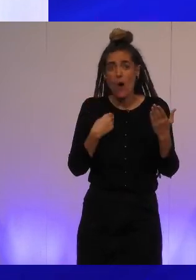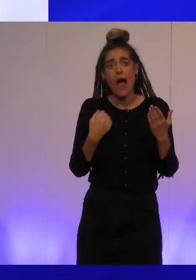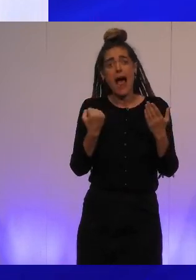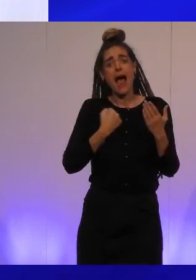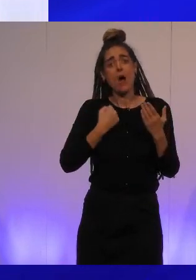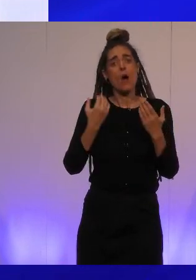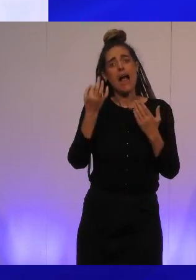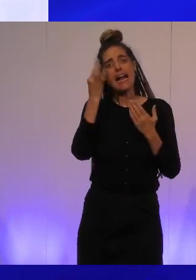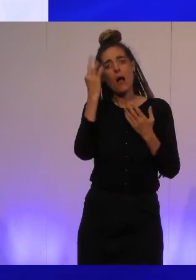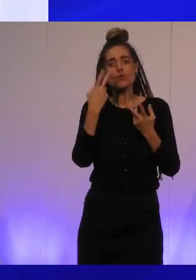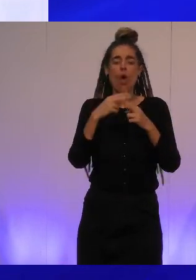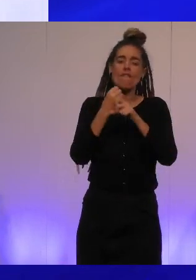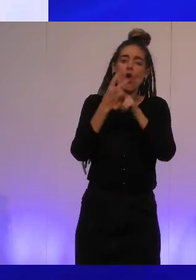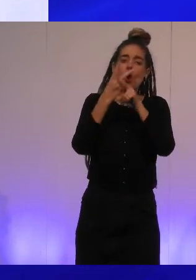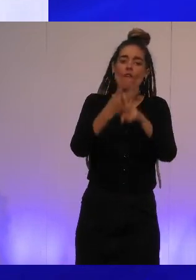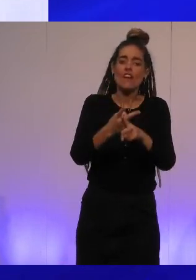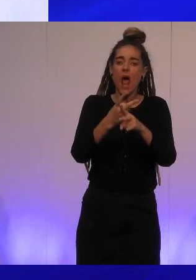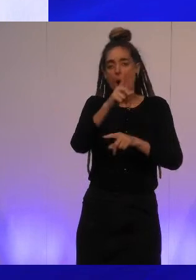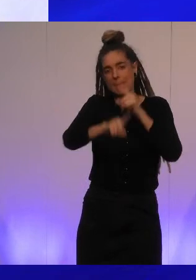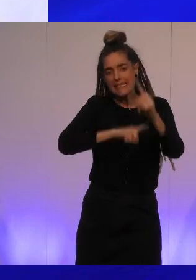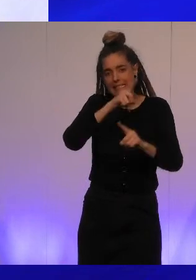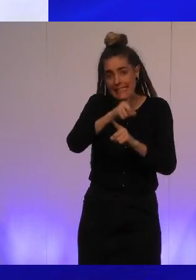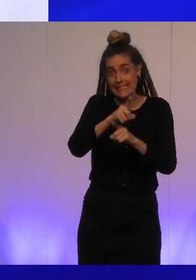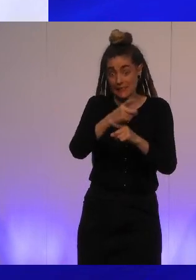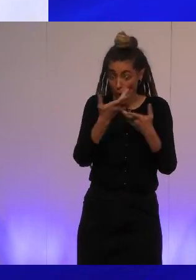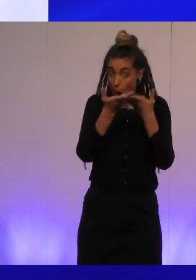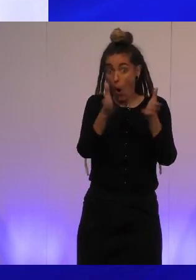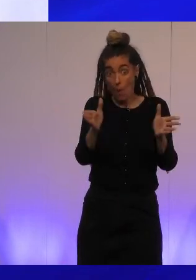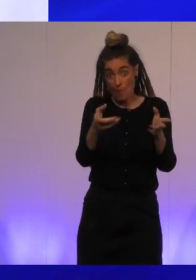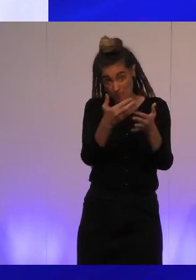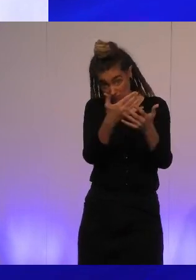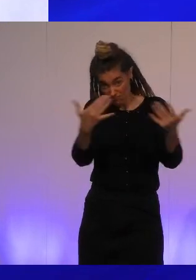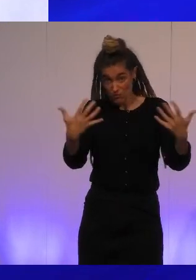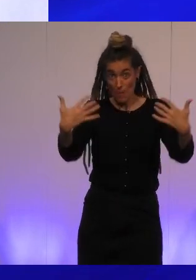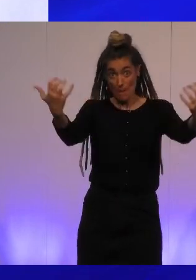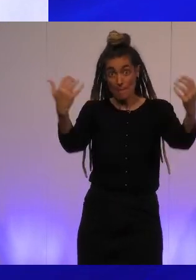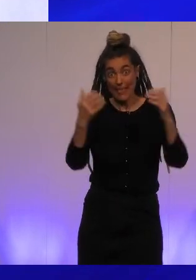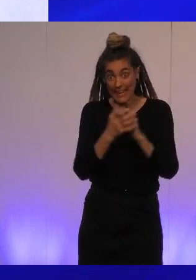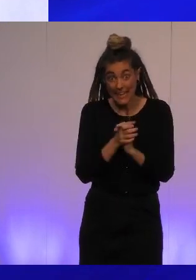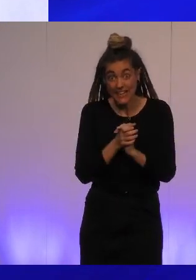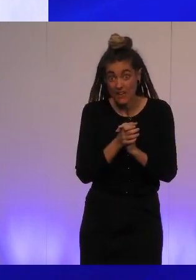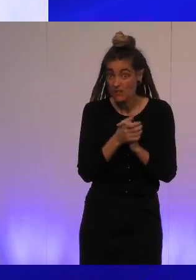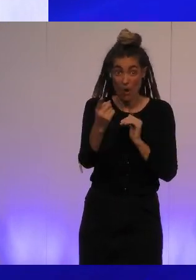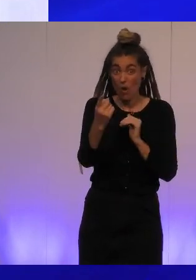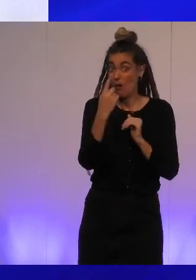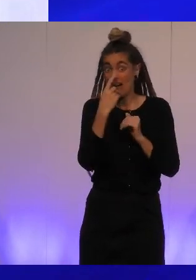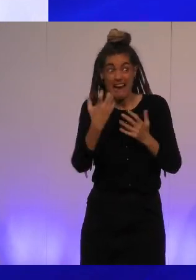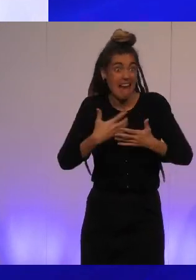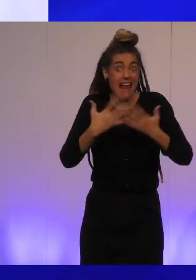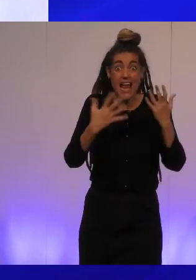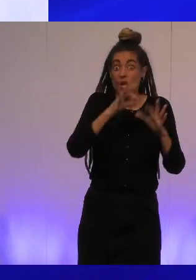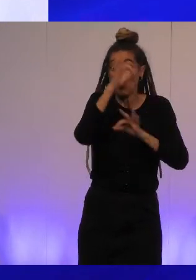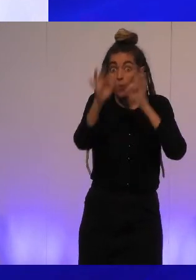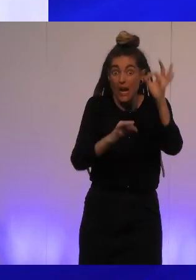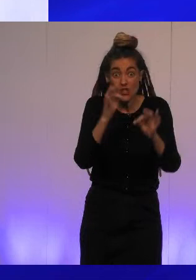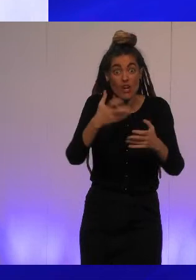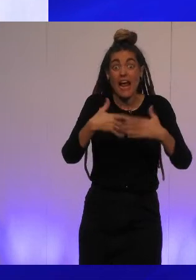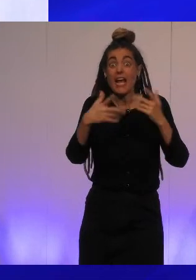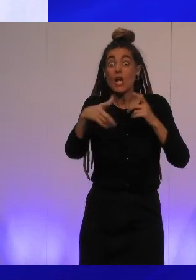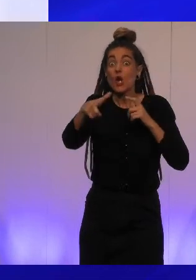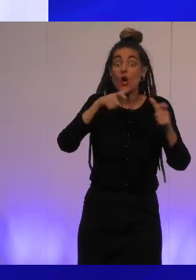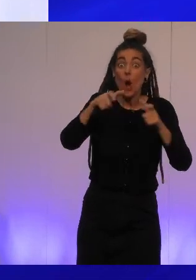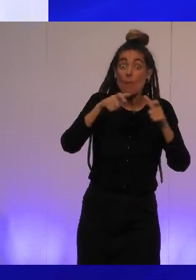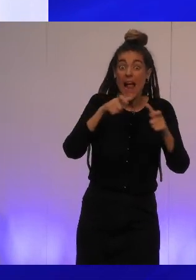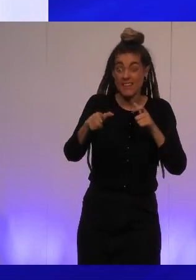meetings are open to the public. And we have a section on each of them where we take questions or any comments or views from members of the public.